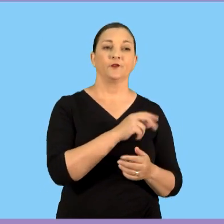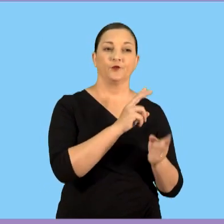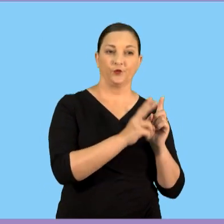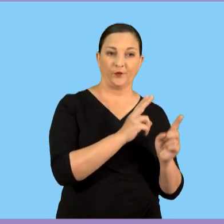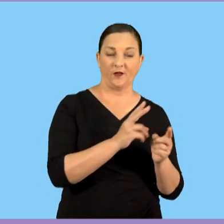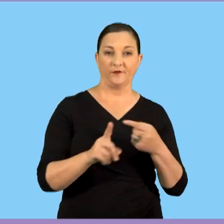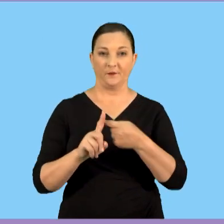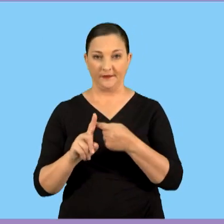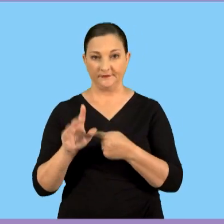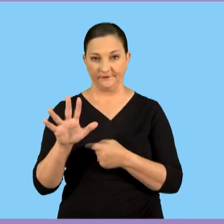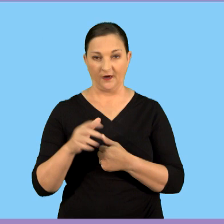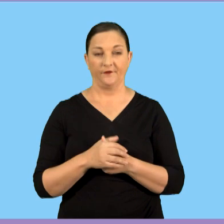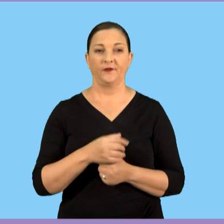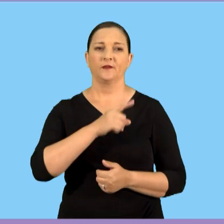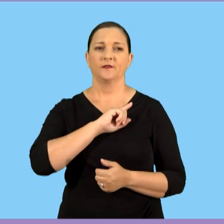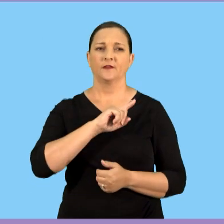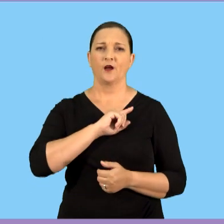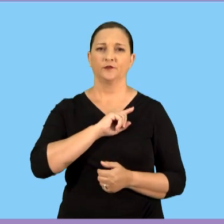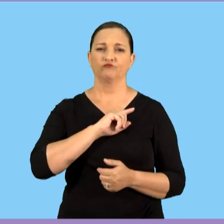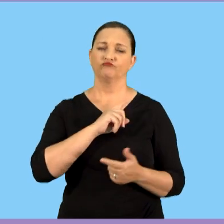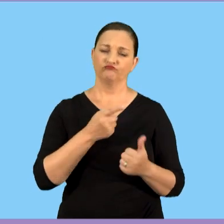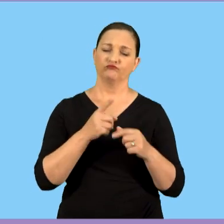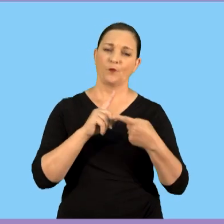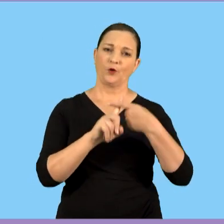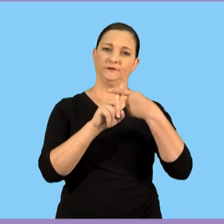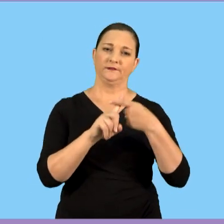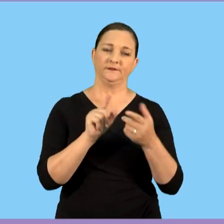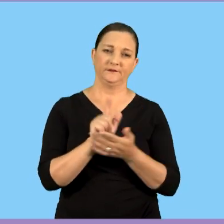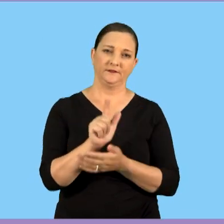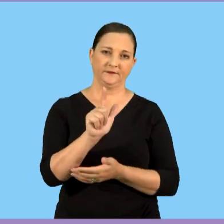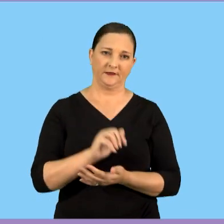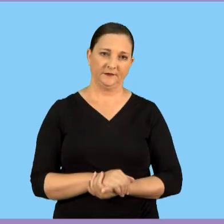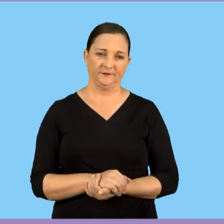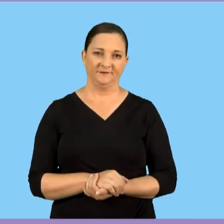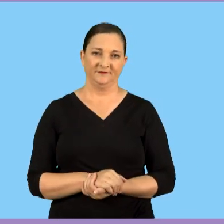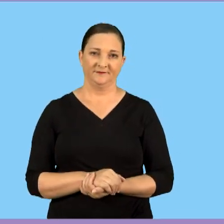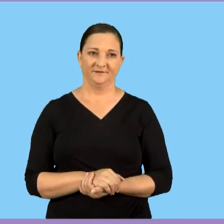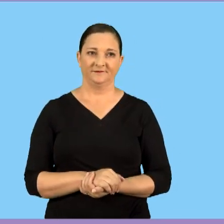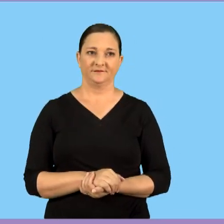add the 5, that is going to be a positive 17.